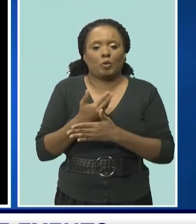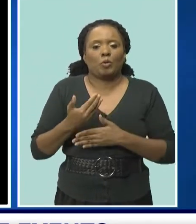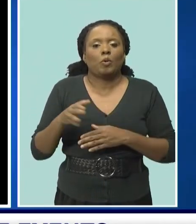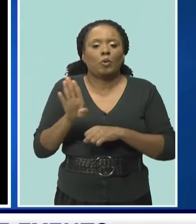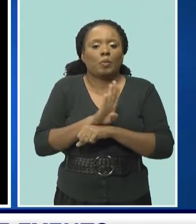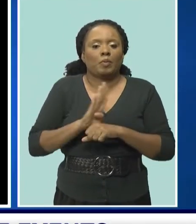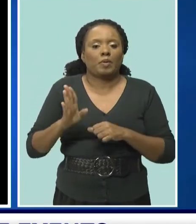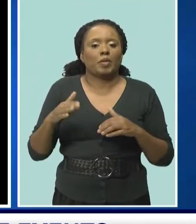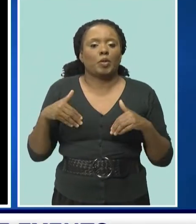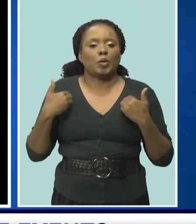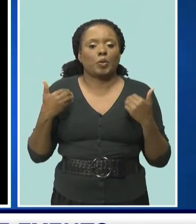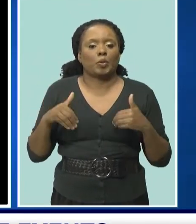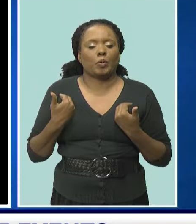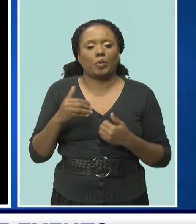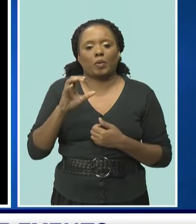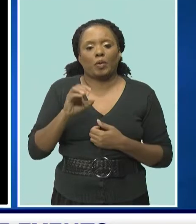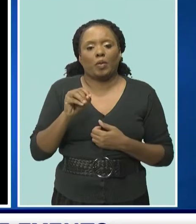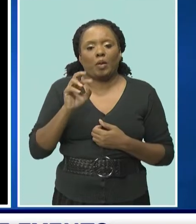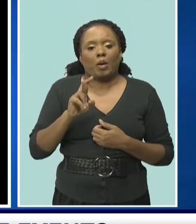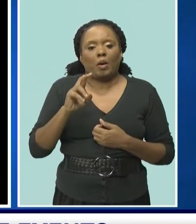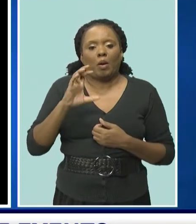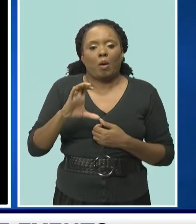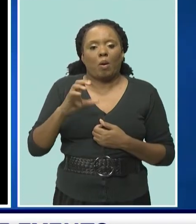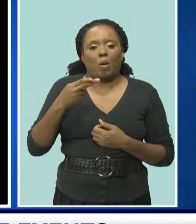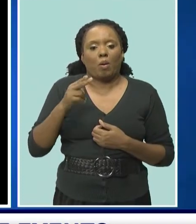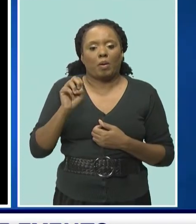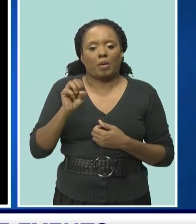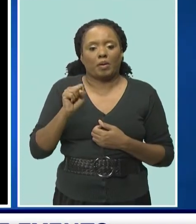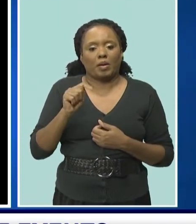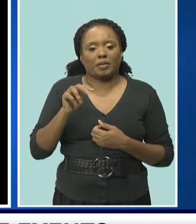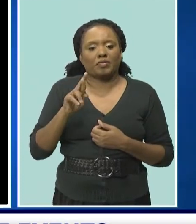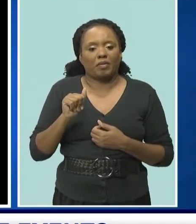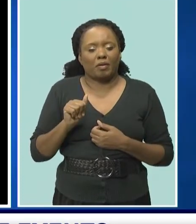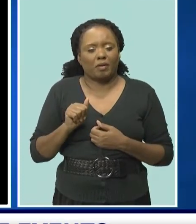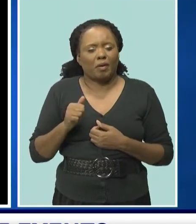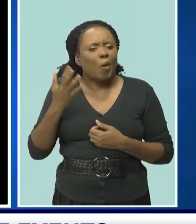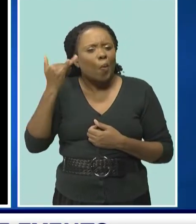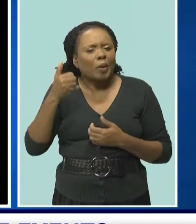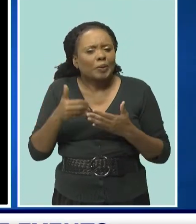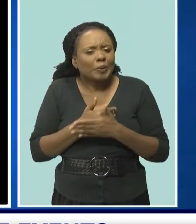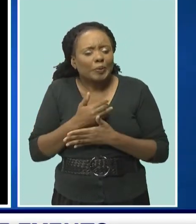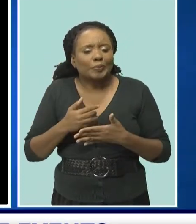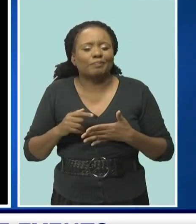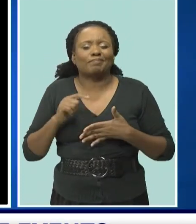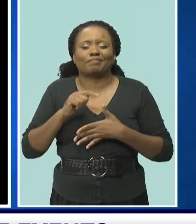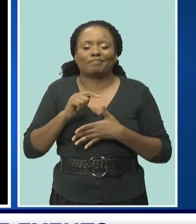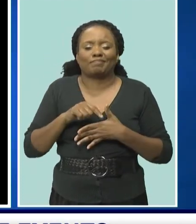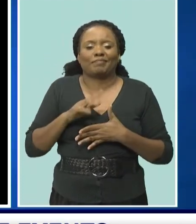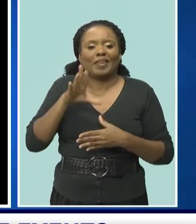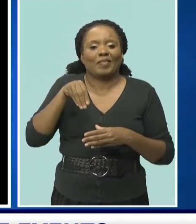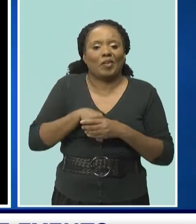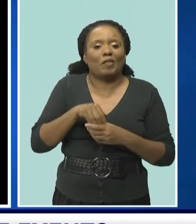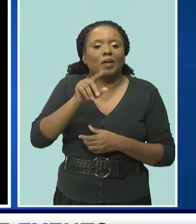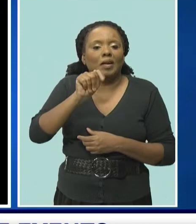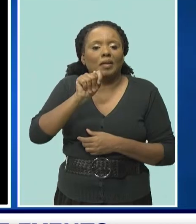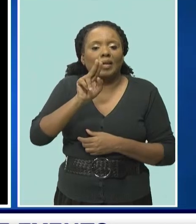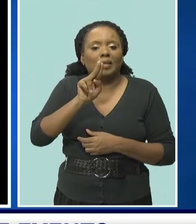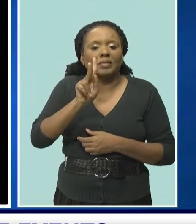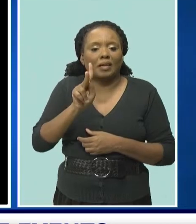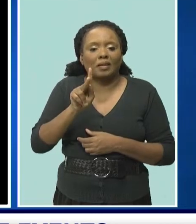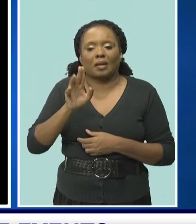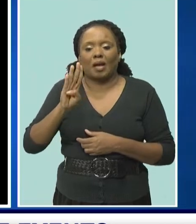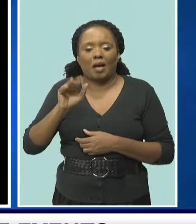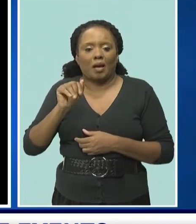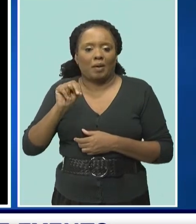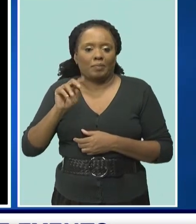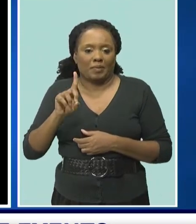Orchestra. And it's new look because we've added Tuk and steel instruments for the first time ever, and they will be giving a